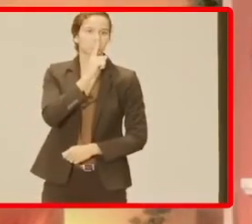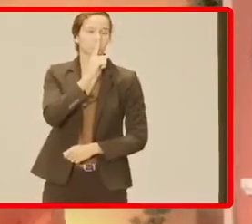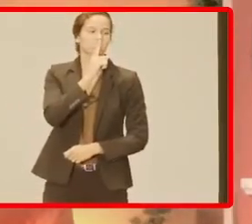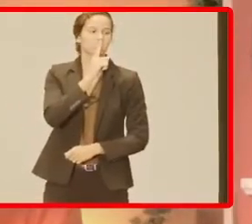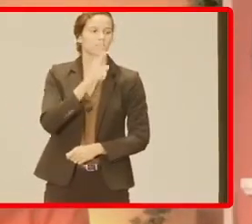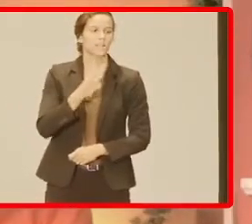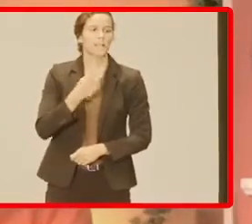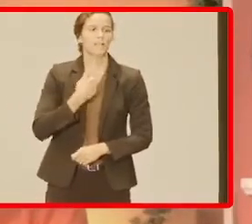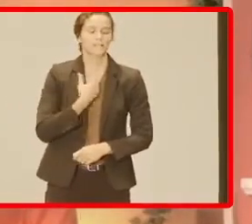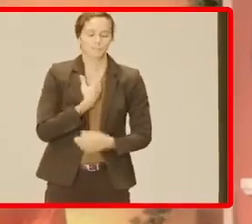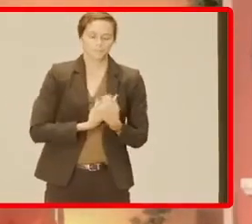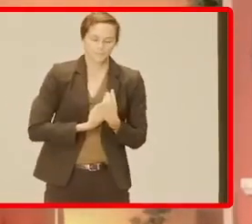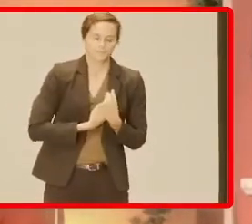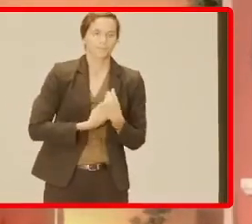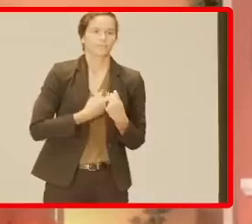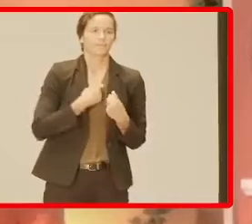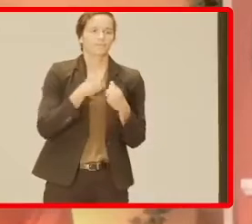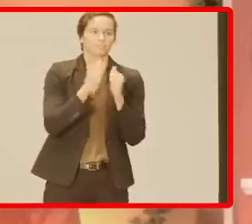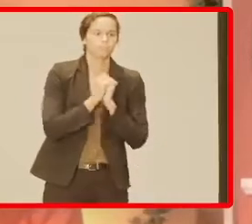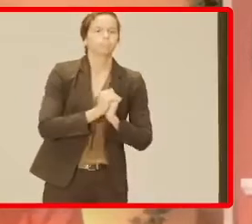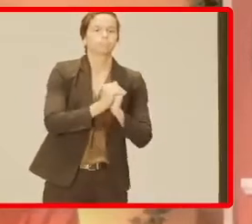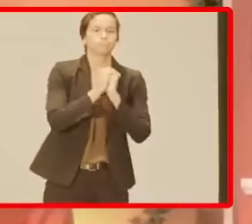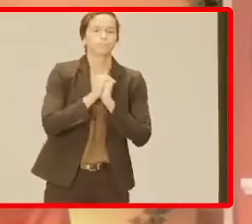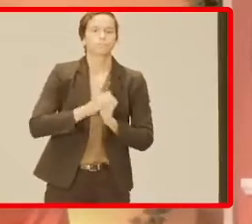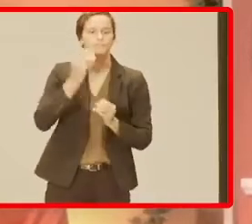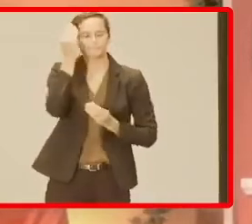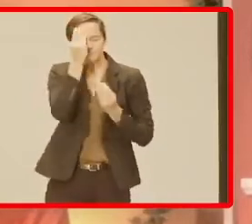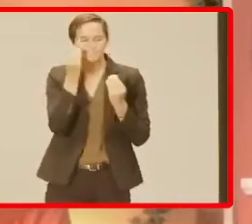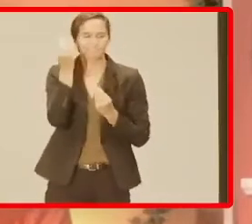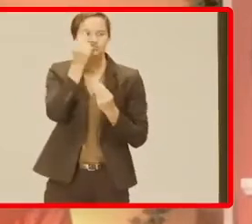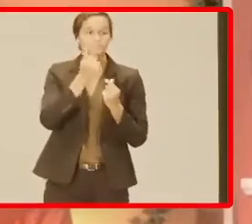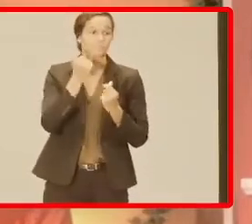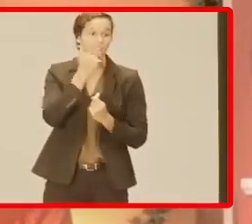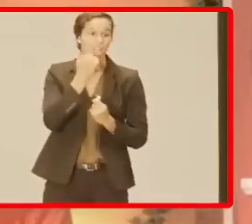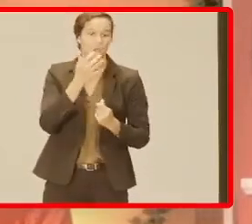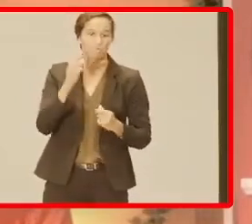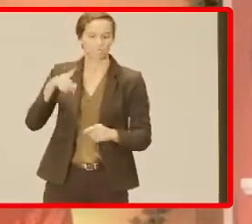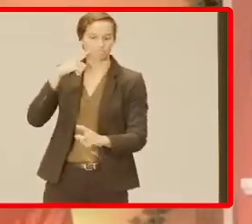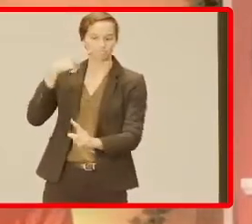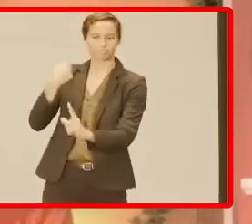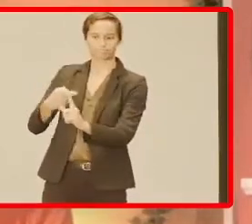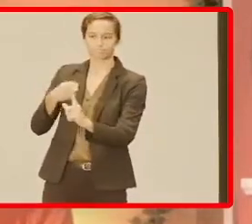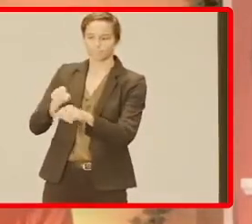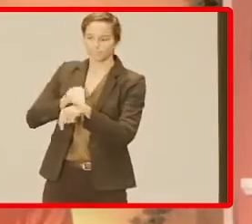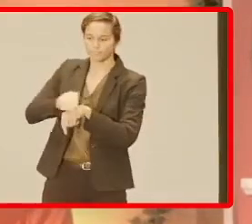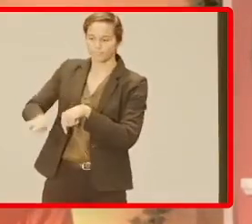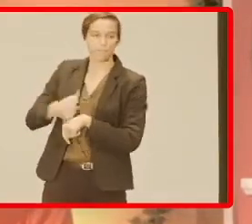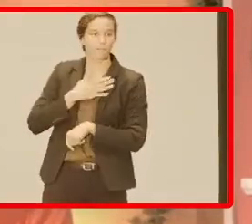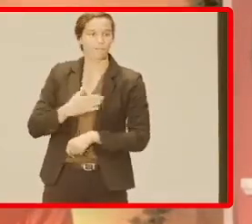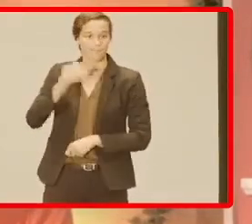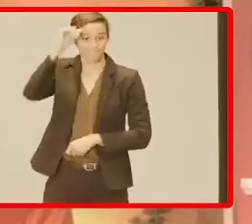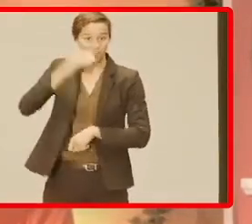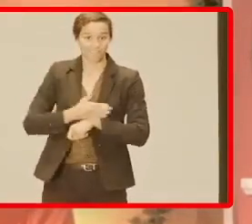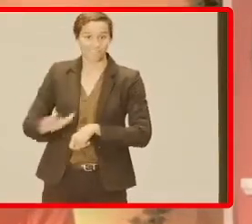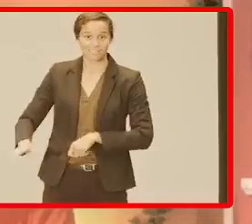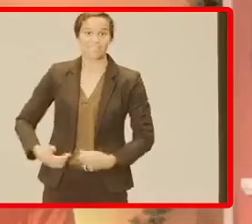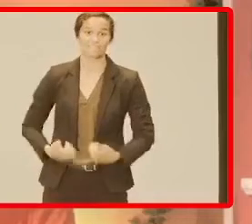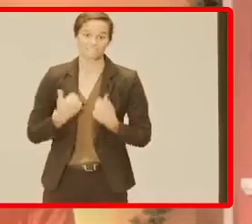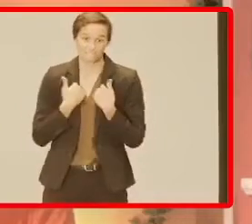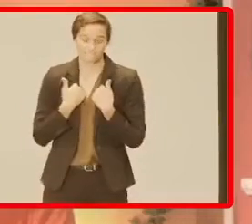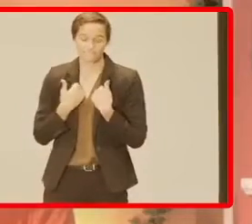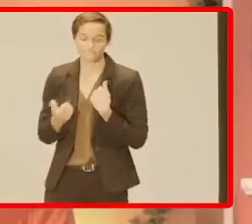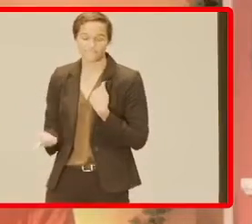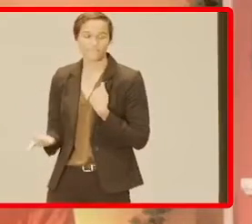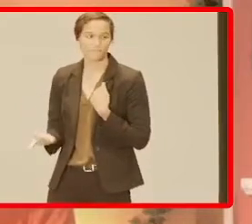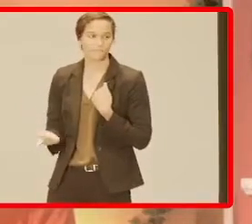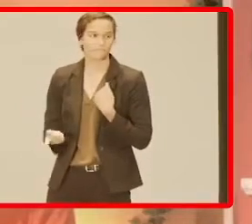every day I wanted to make a positive difference in my son's life. And when I heard